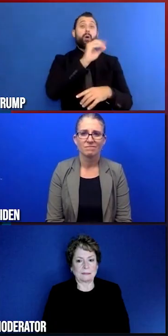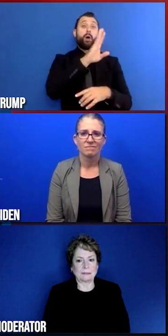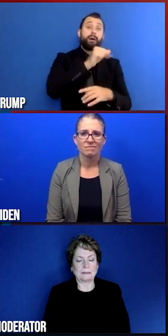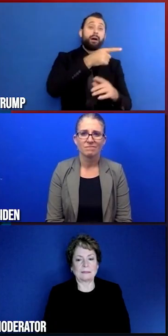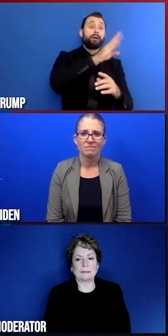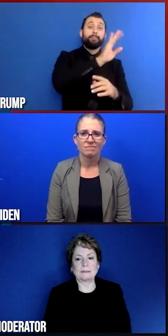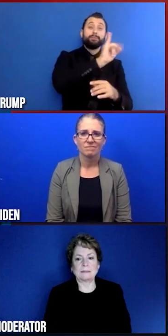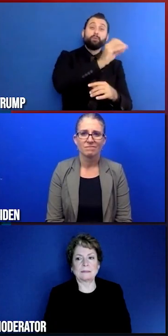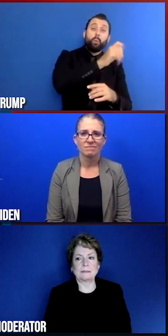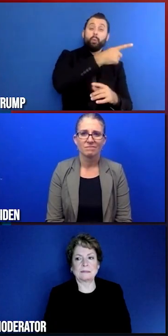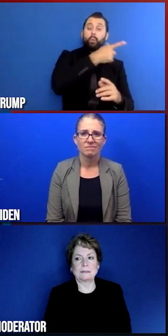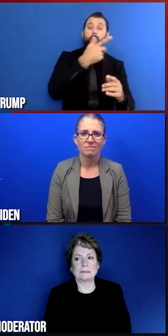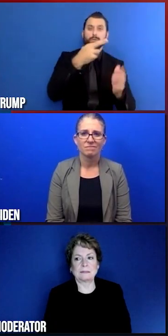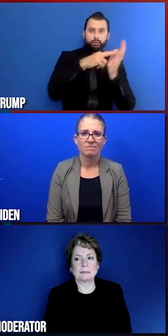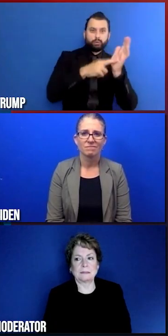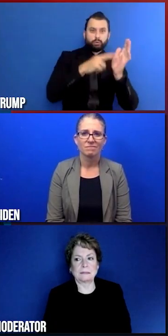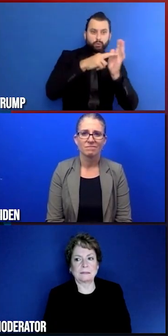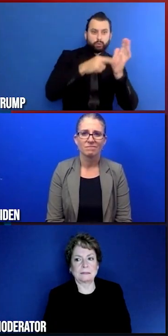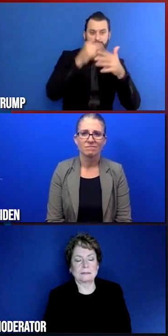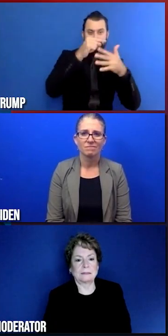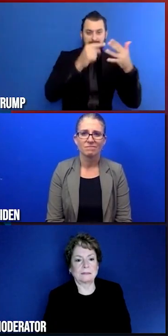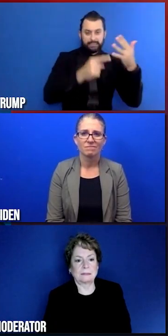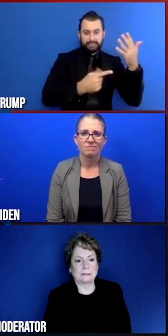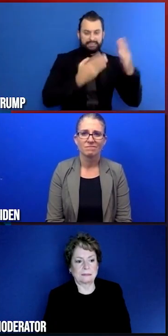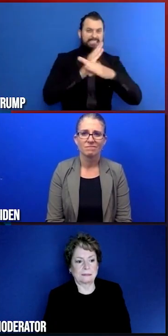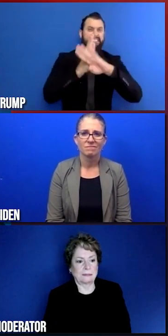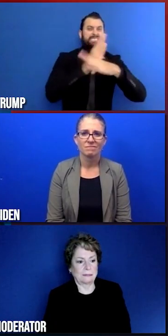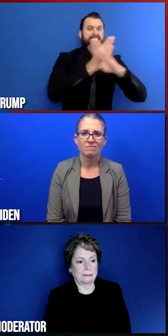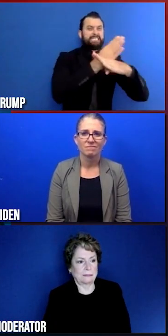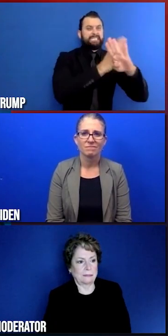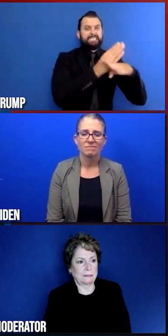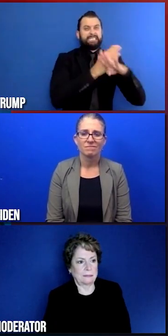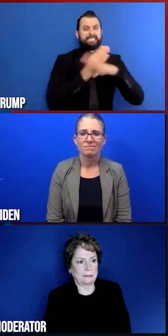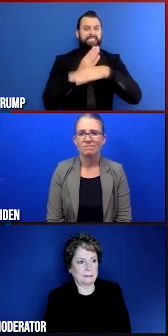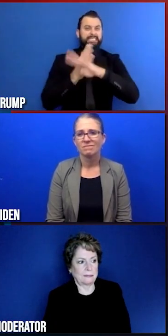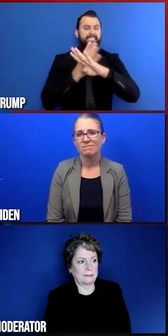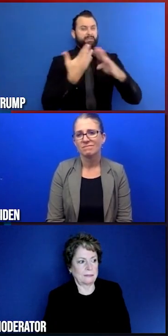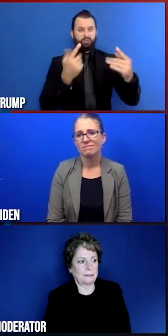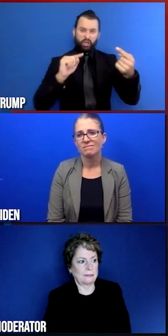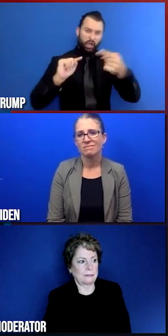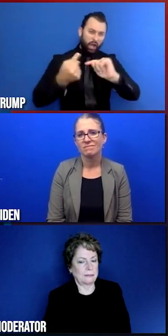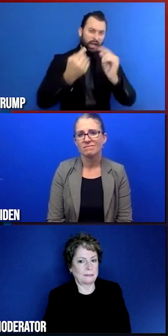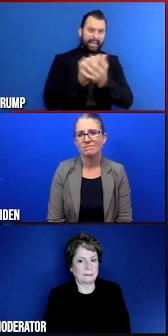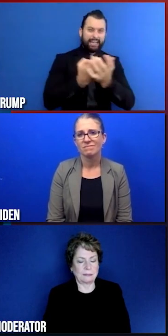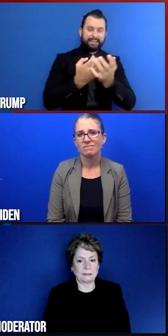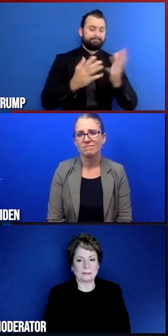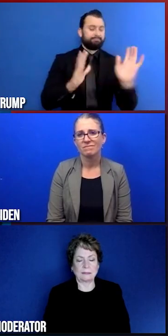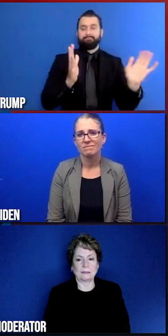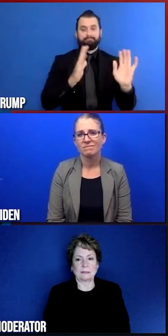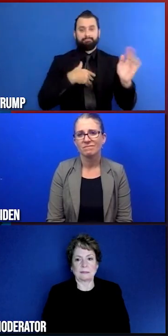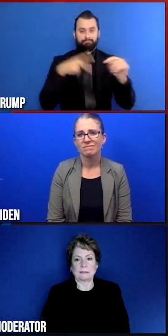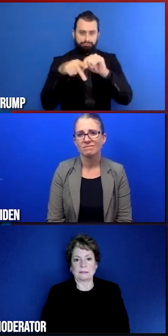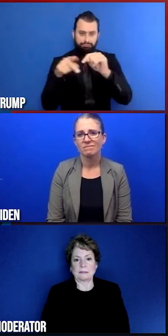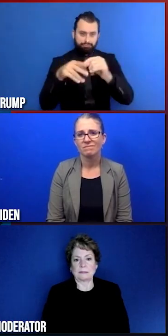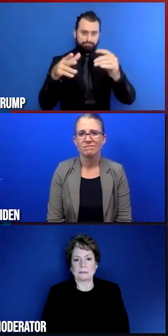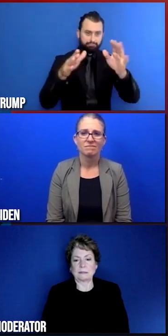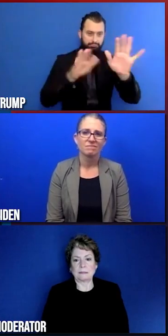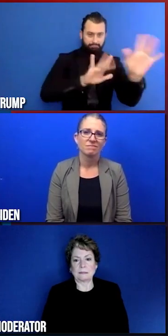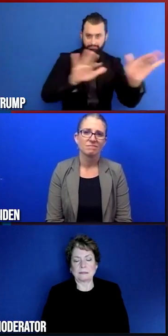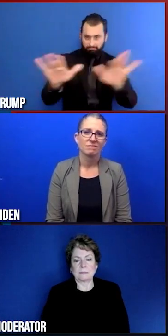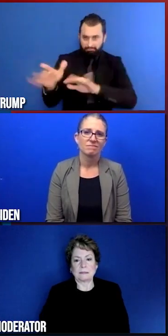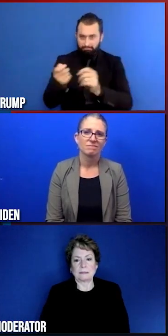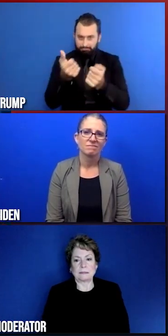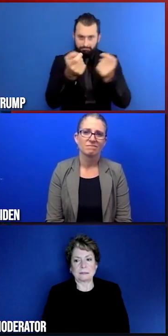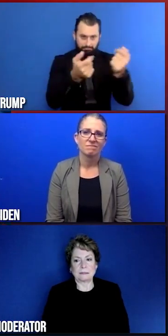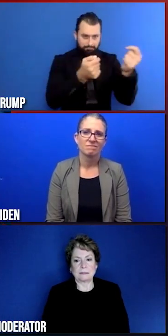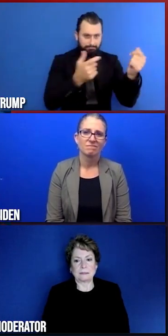depression, the likes of which you've never seen. Your 401ks will go to hell, and it'll be a very, very sad day for this country. All right.